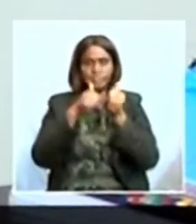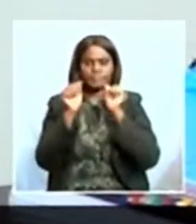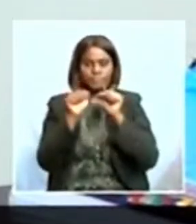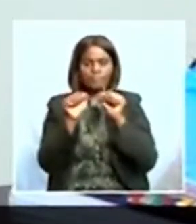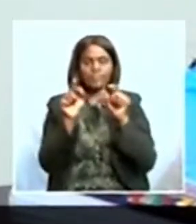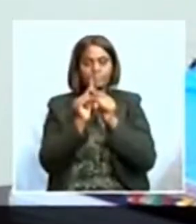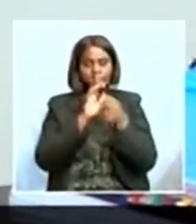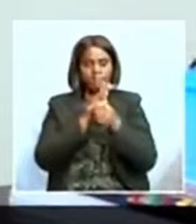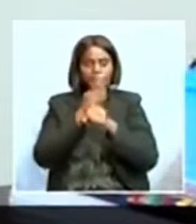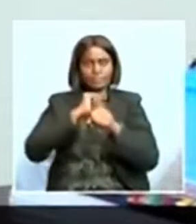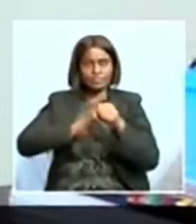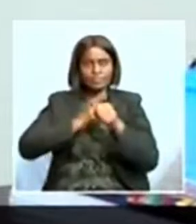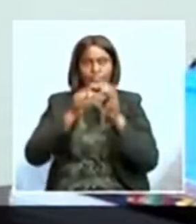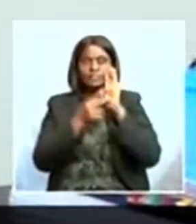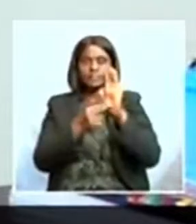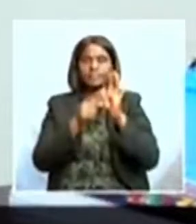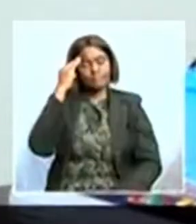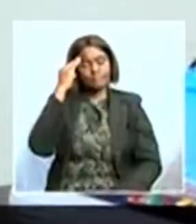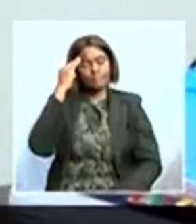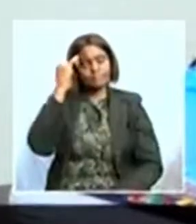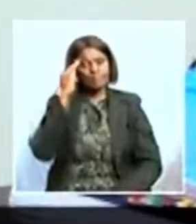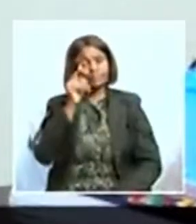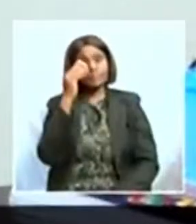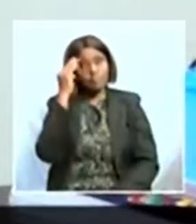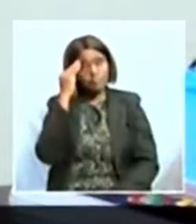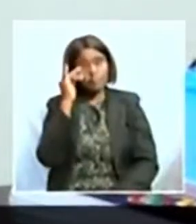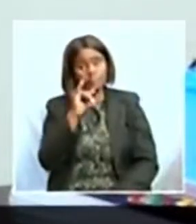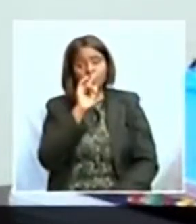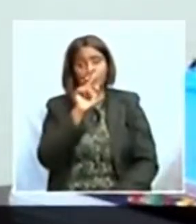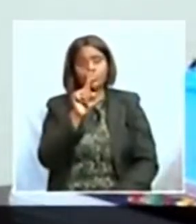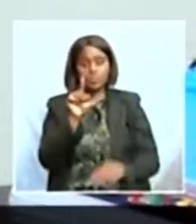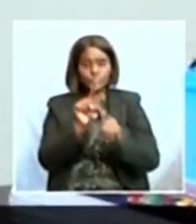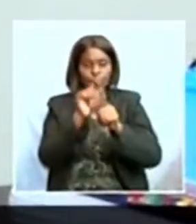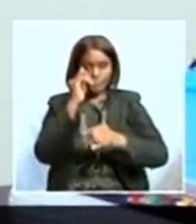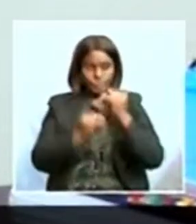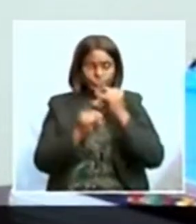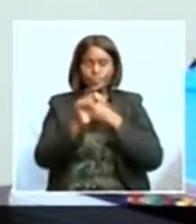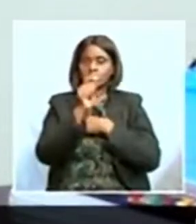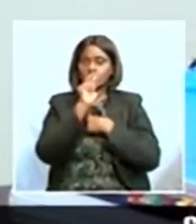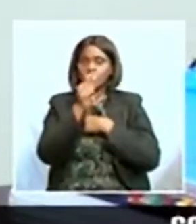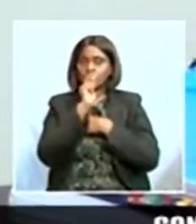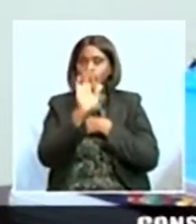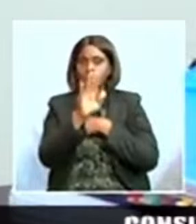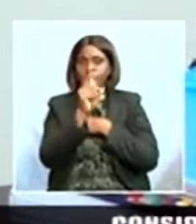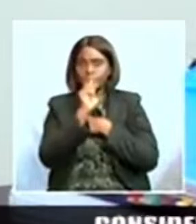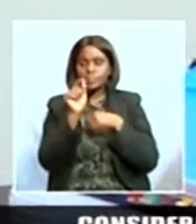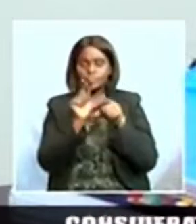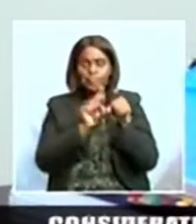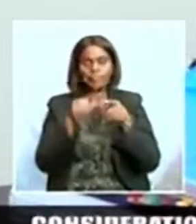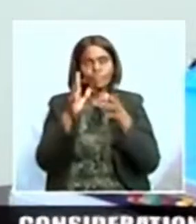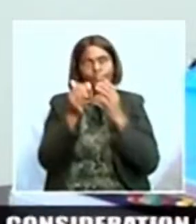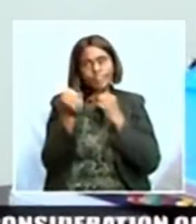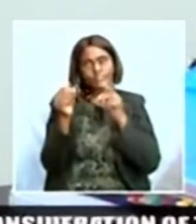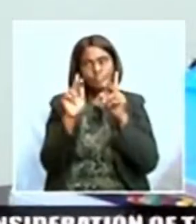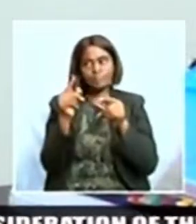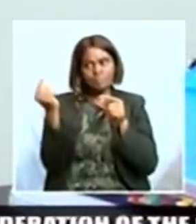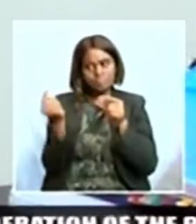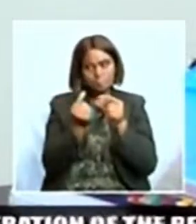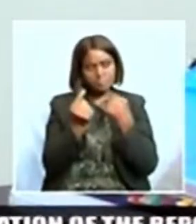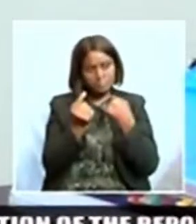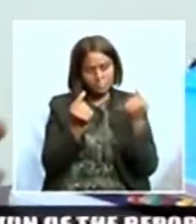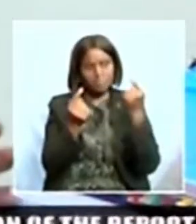And we are live. I'm sure you know that we are live. So immediately you finish, you switch off your mic and you allow another person switch